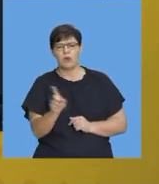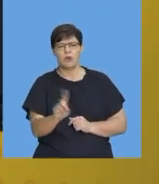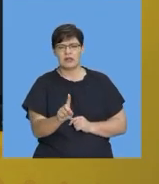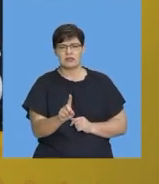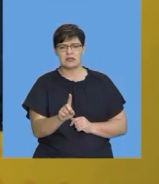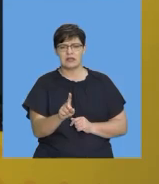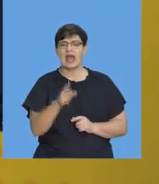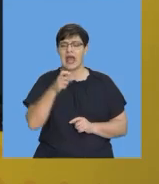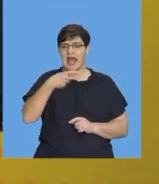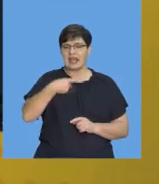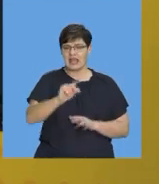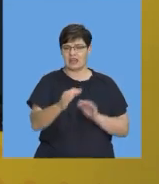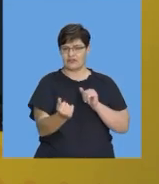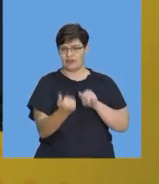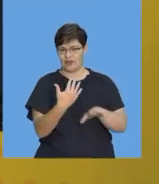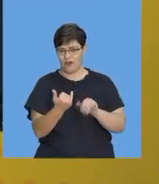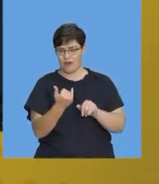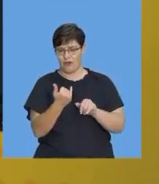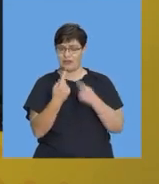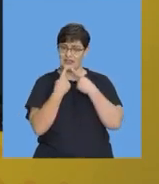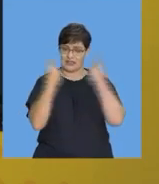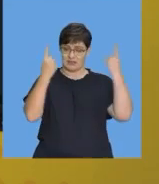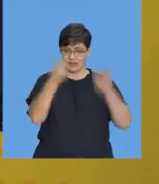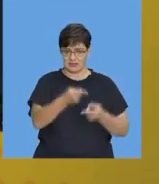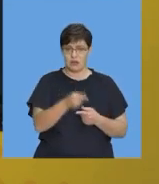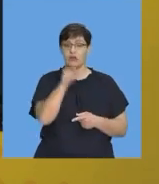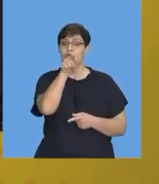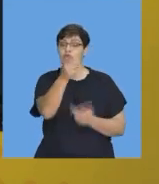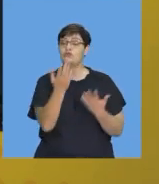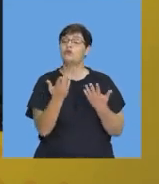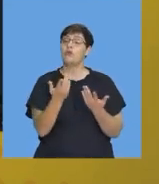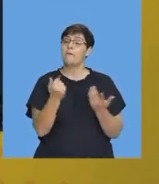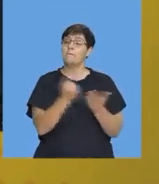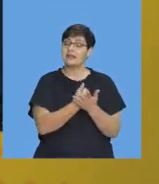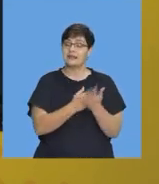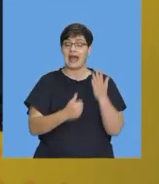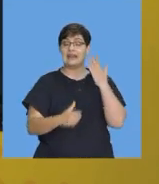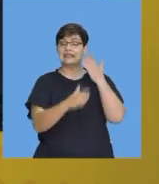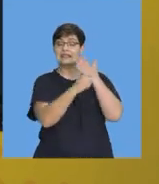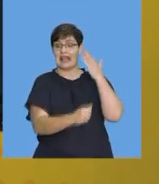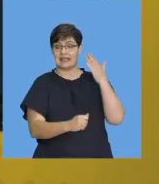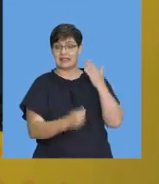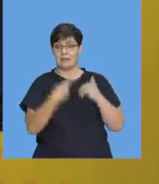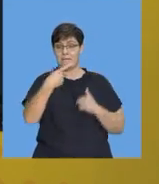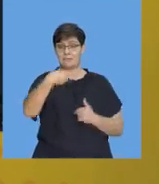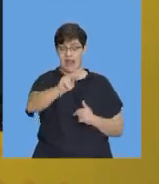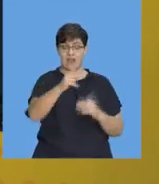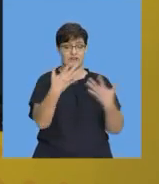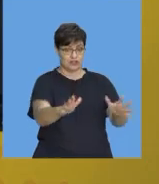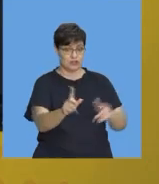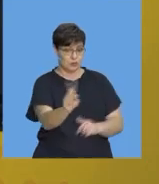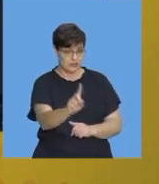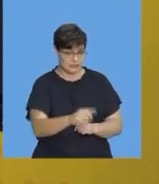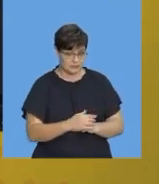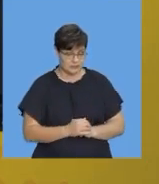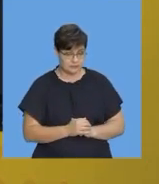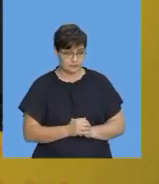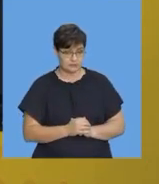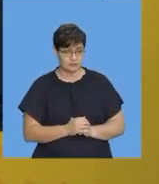form part of your cash flow statement where you are expected to calculate your taxation paid.